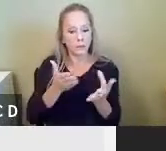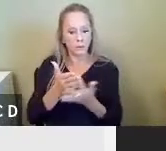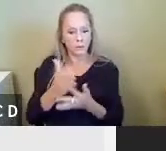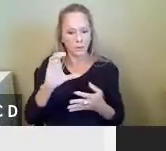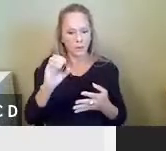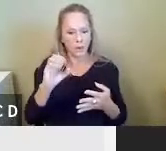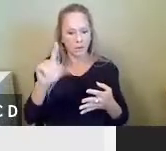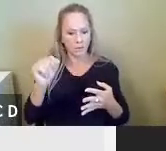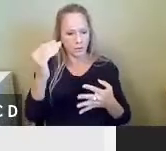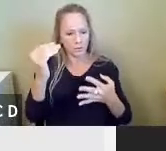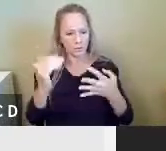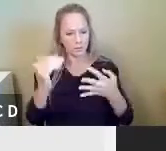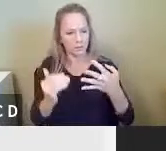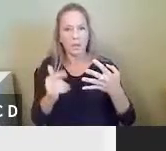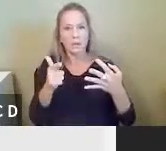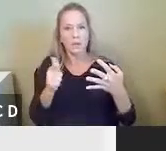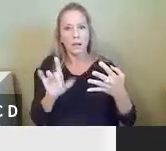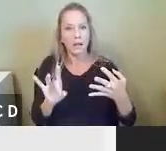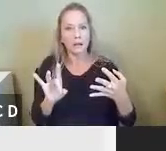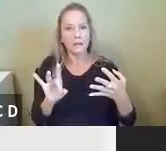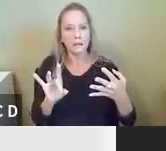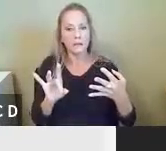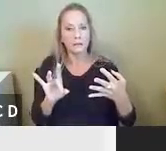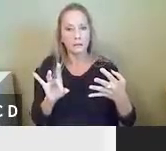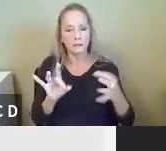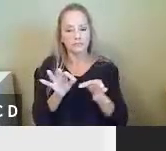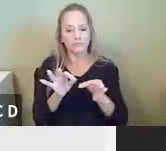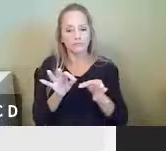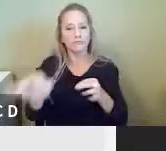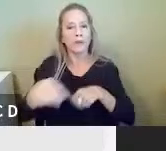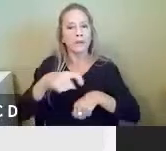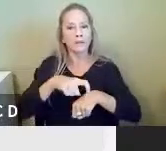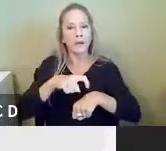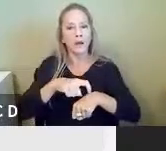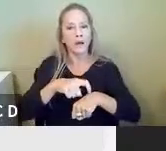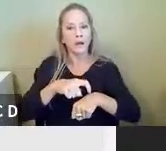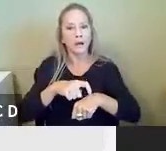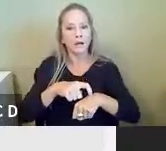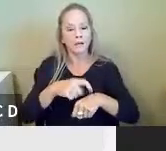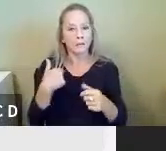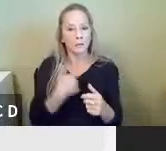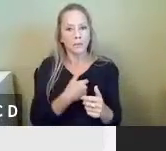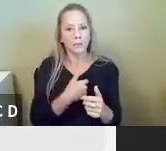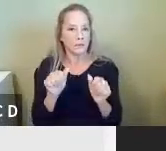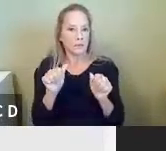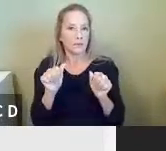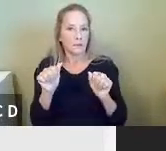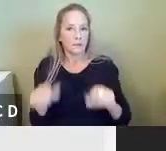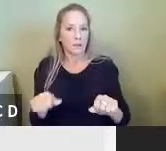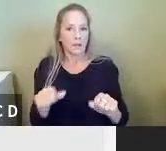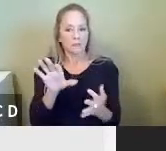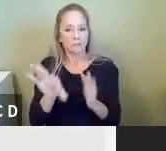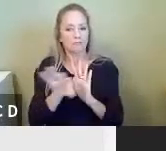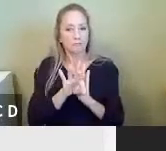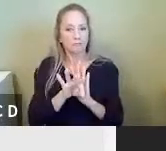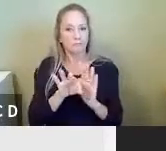least October 28th, the option for